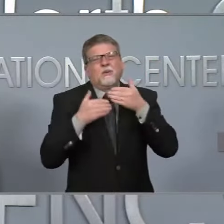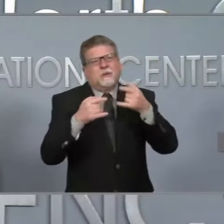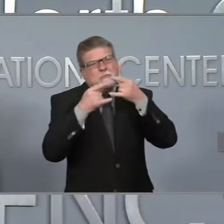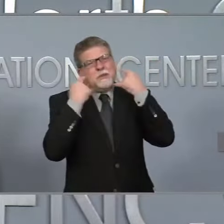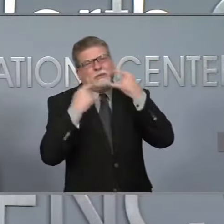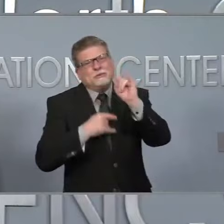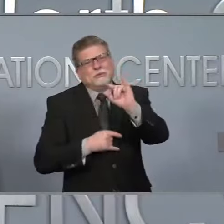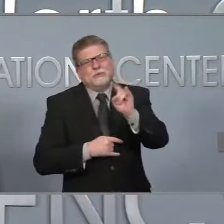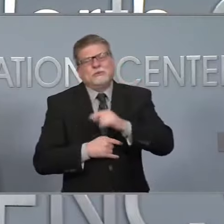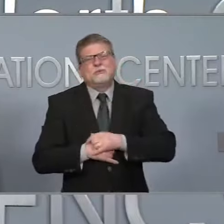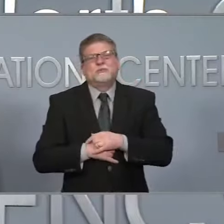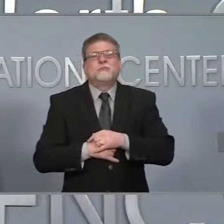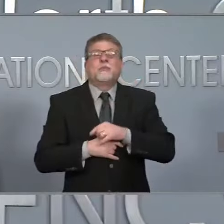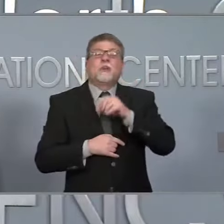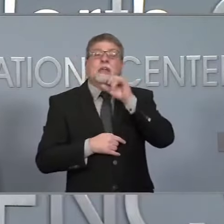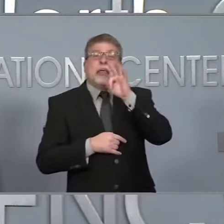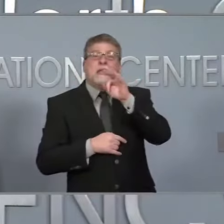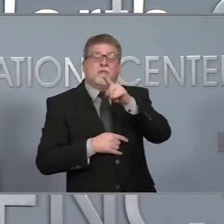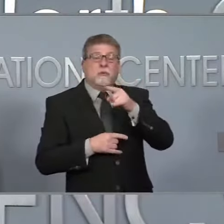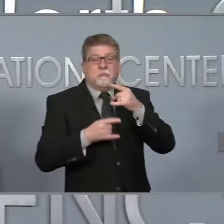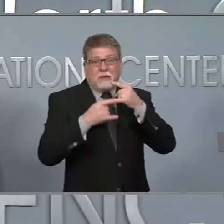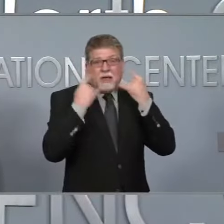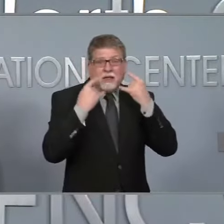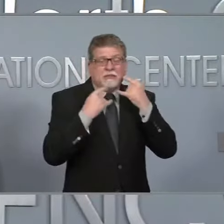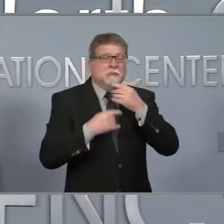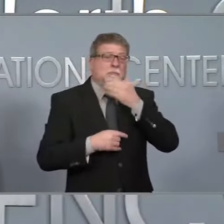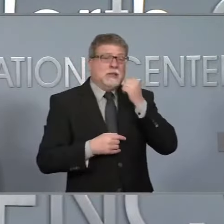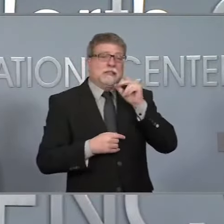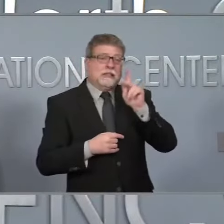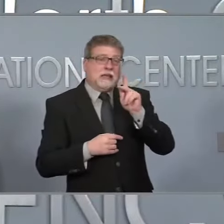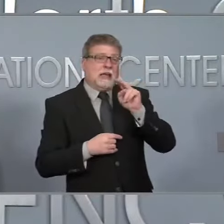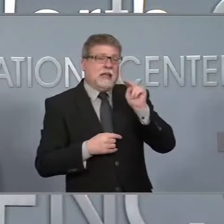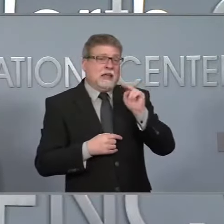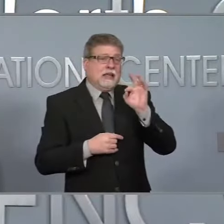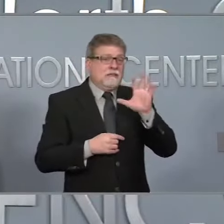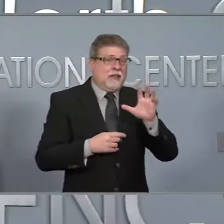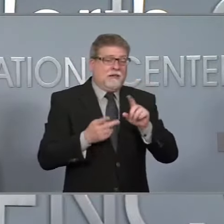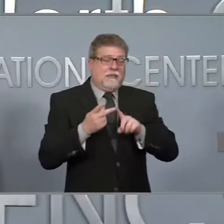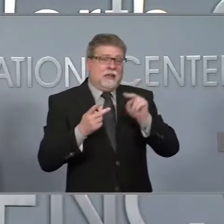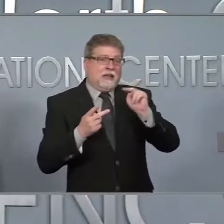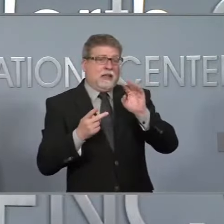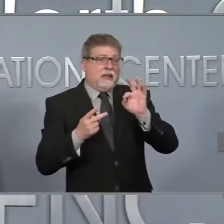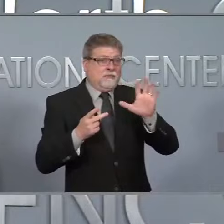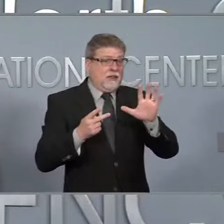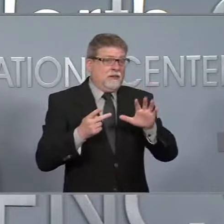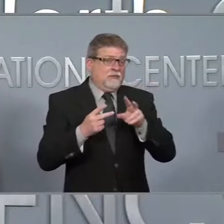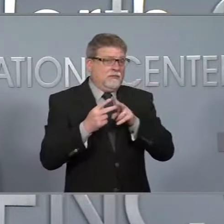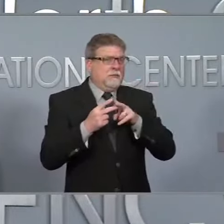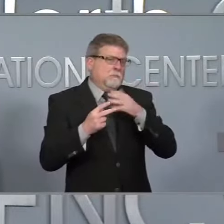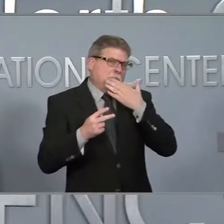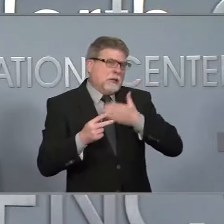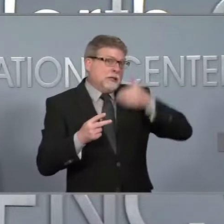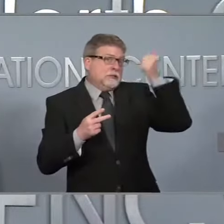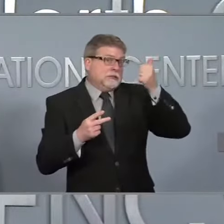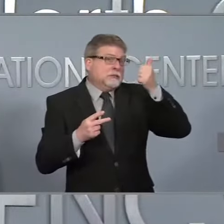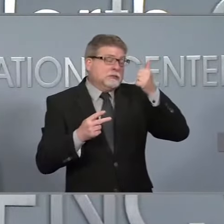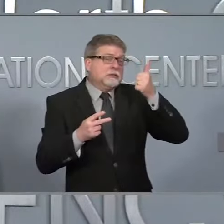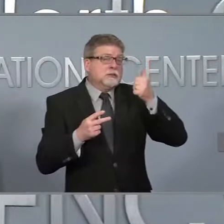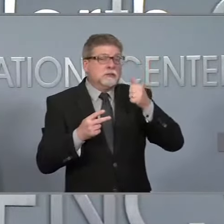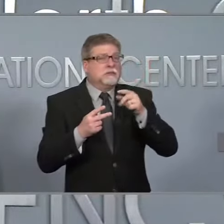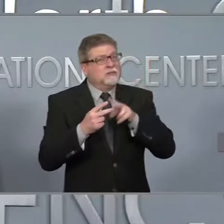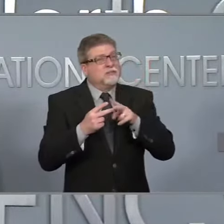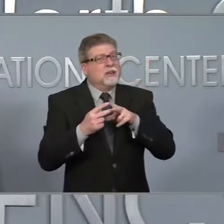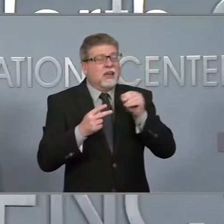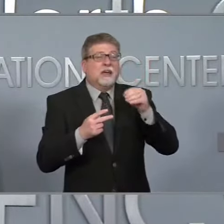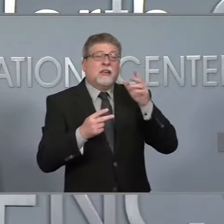masks like a KN95 or N95 provide an added layer of protection, people may still choose to wear them.